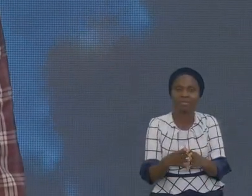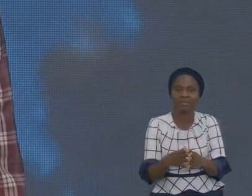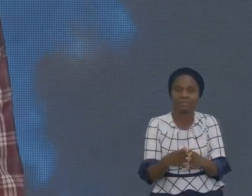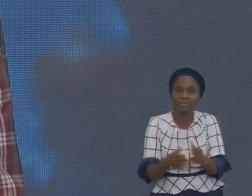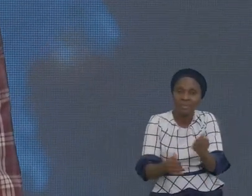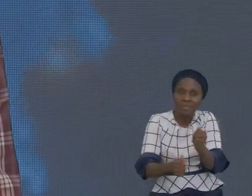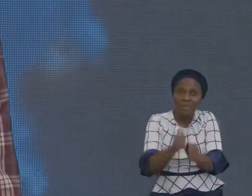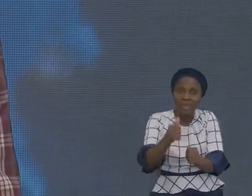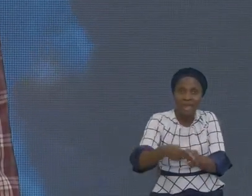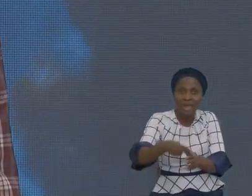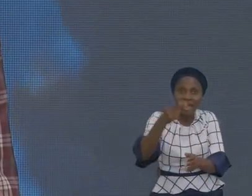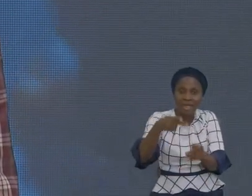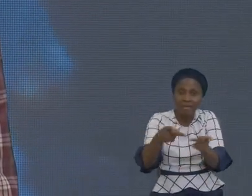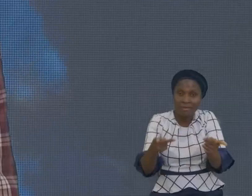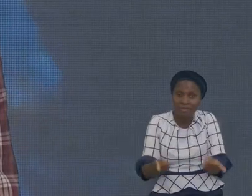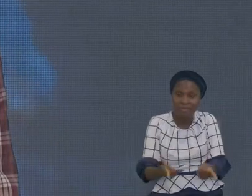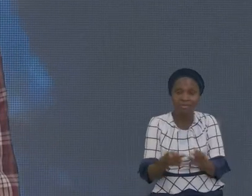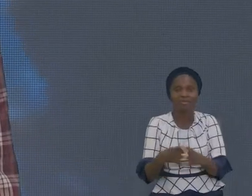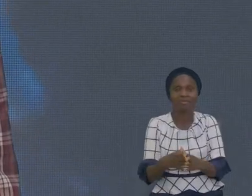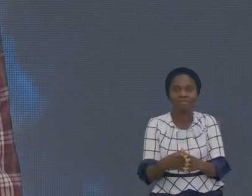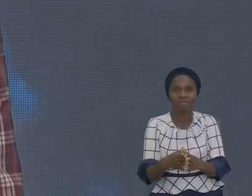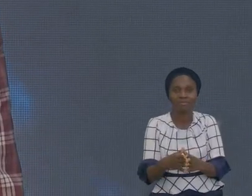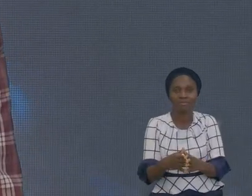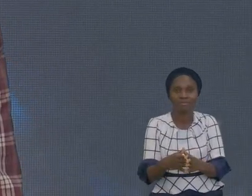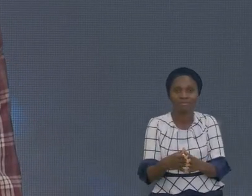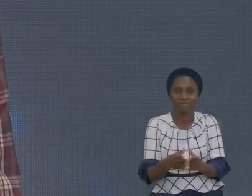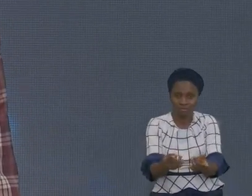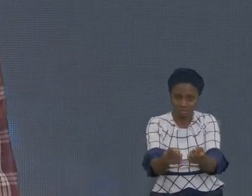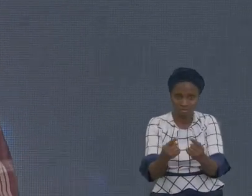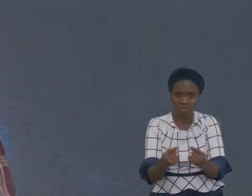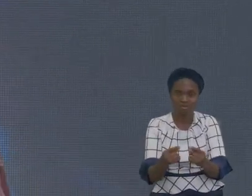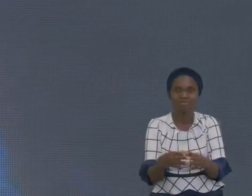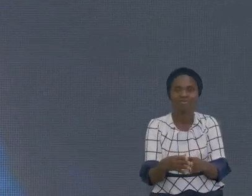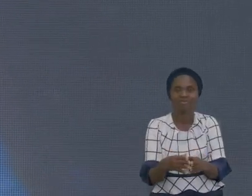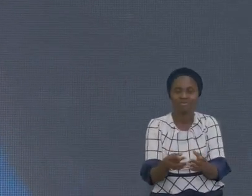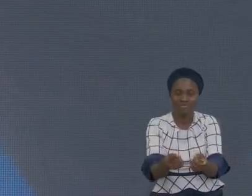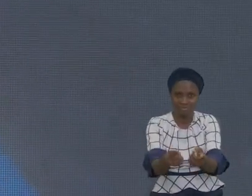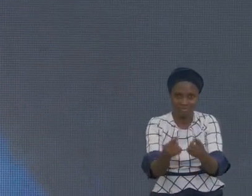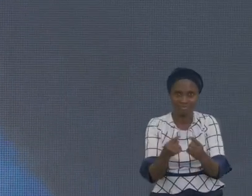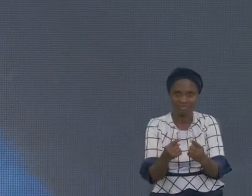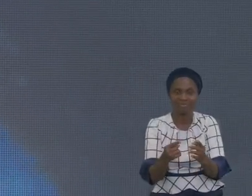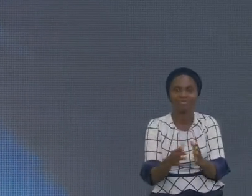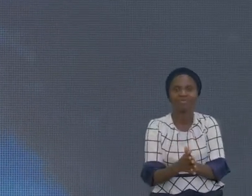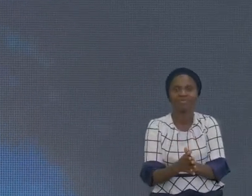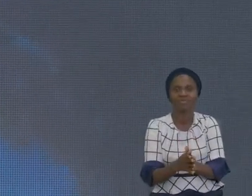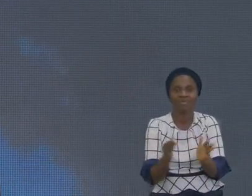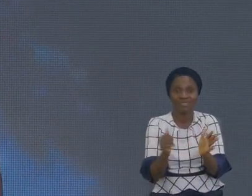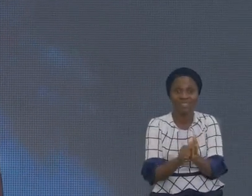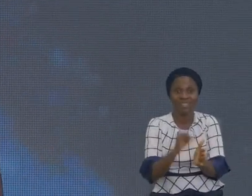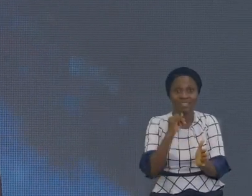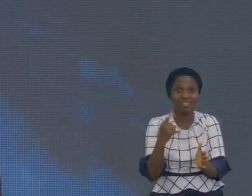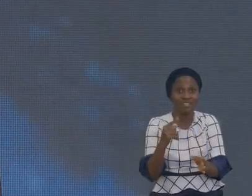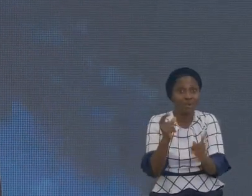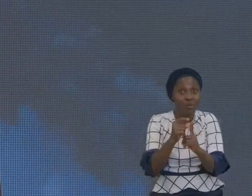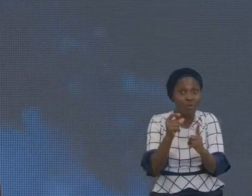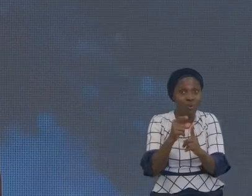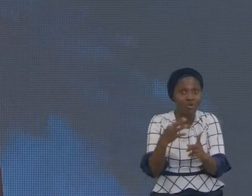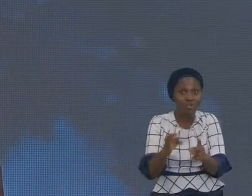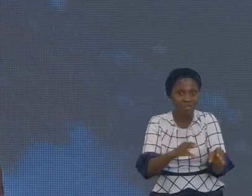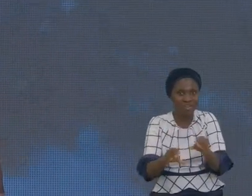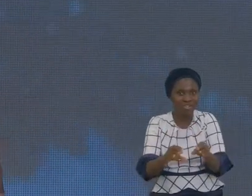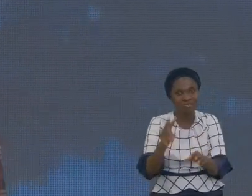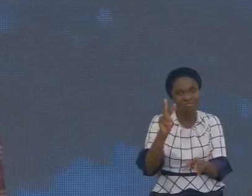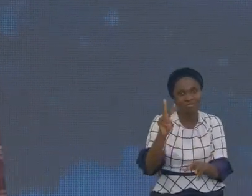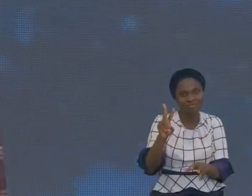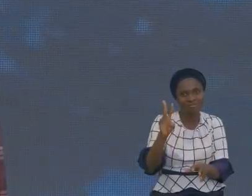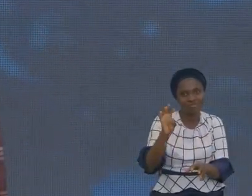come. That's a verb, a word of action. From your heart, from your mind, from your